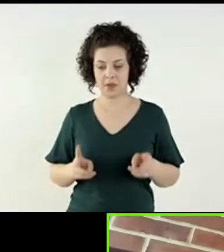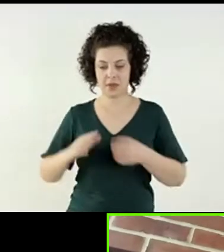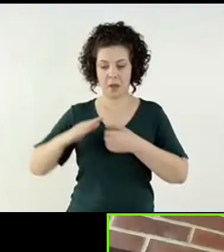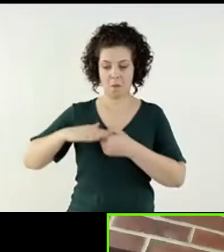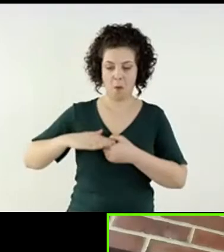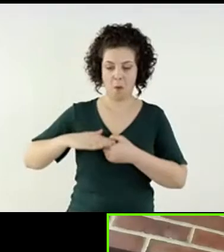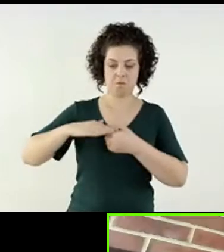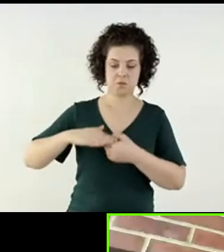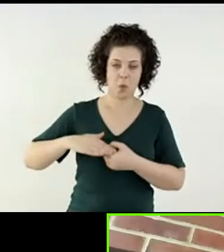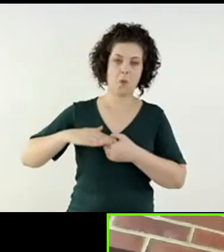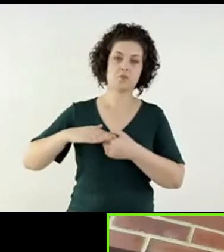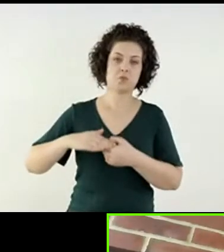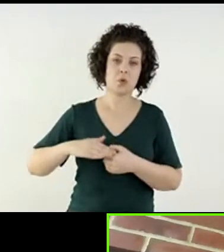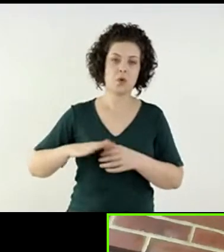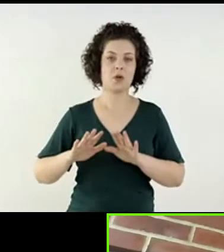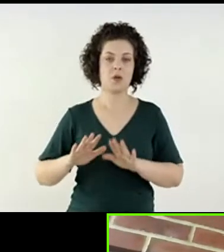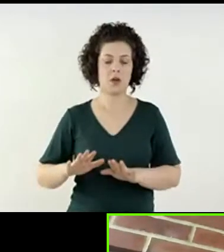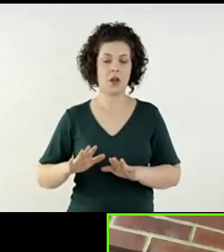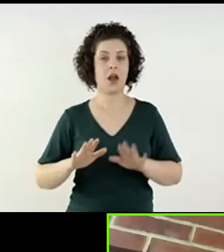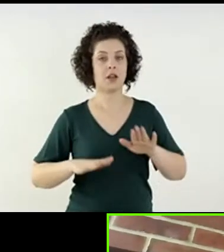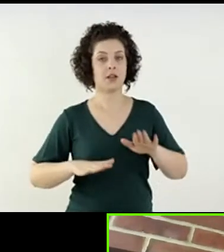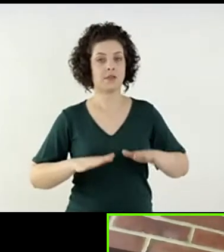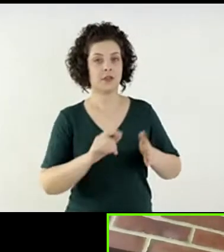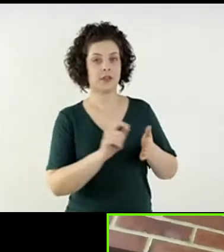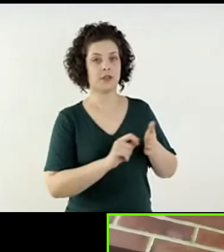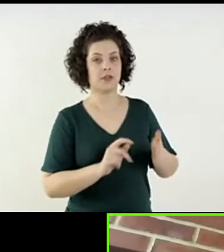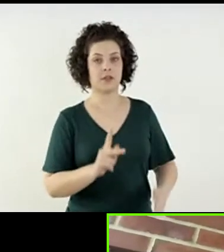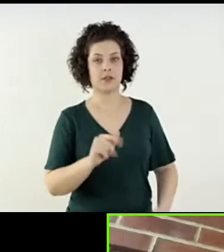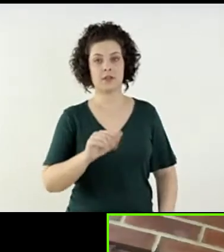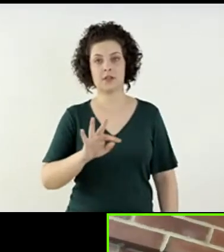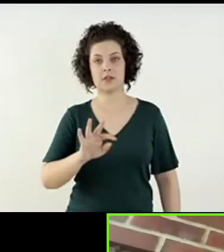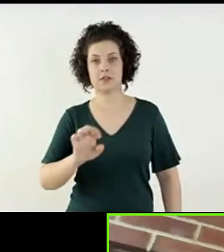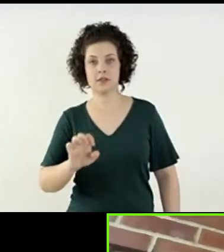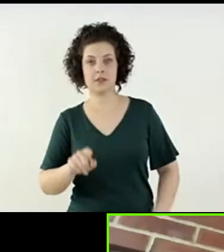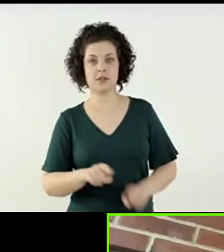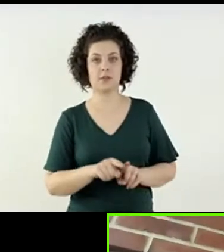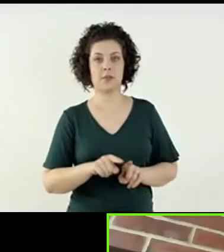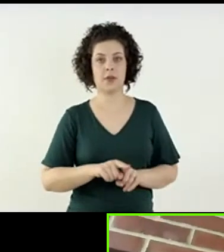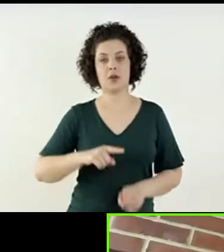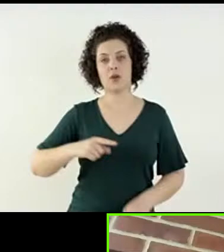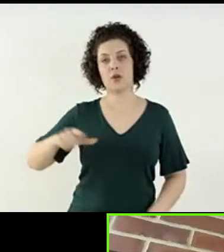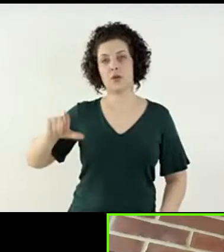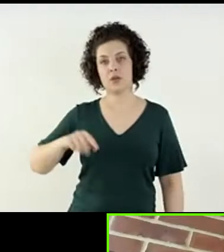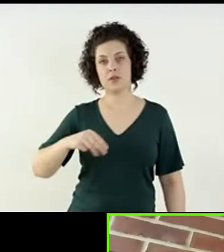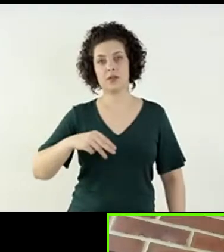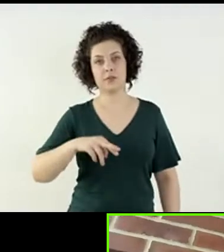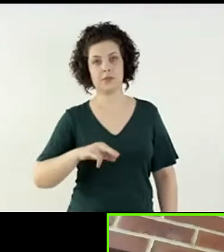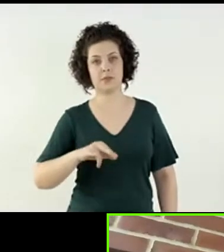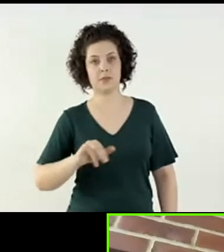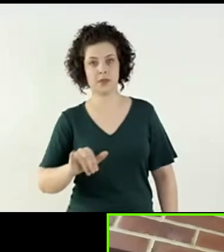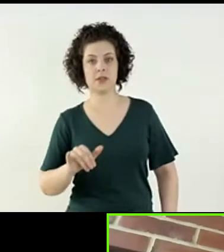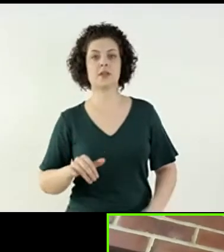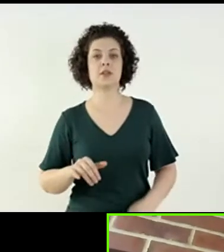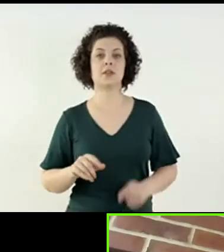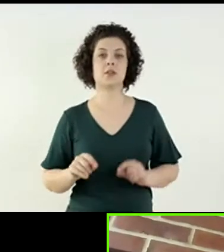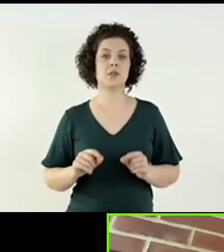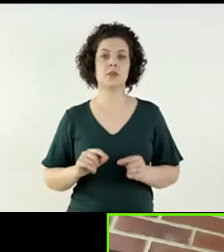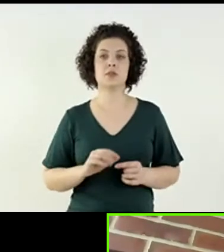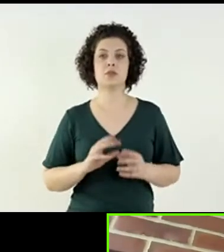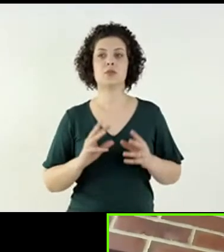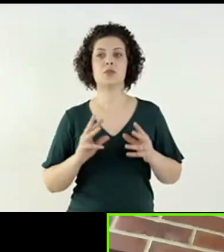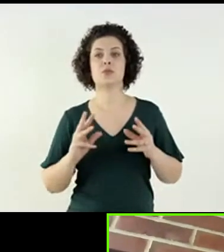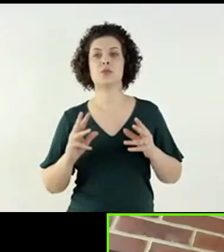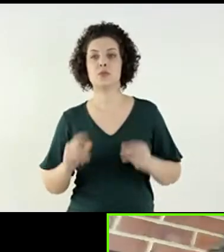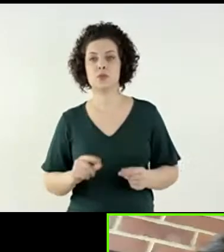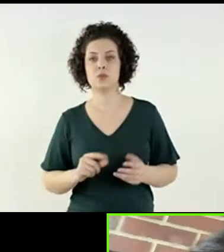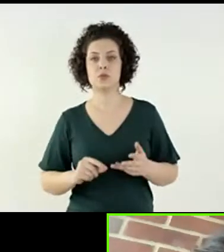of Kate Millett and Andrew Dworkin and Mary Daly and Germaine Greer and, you know, all the sort of Adrienne Rich, you know,